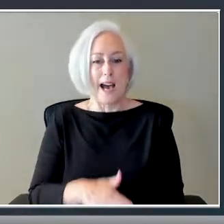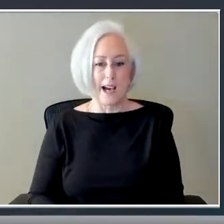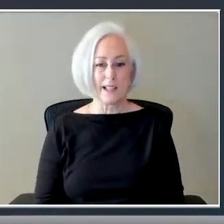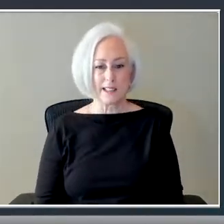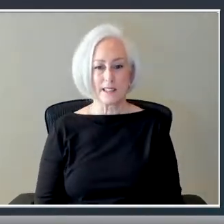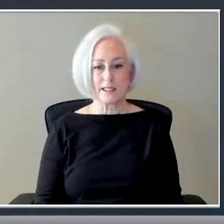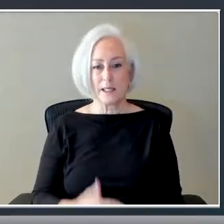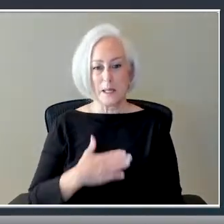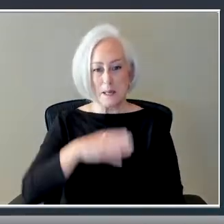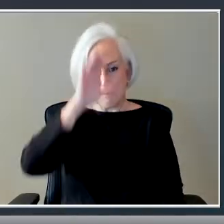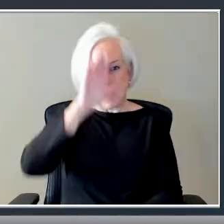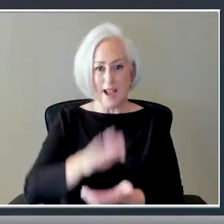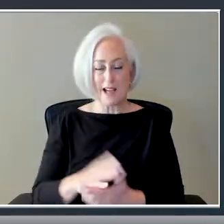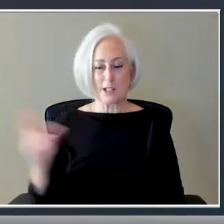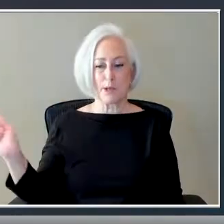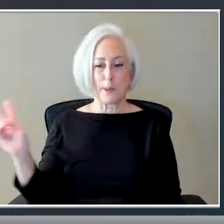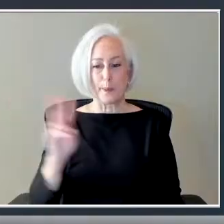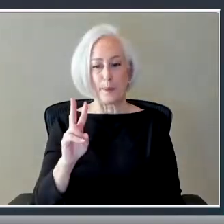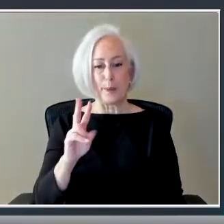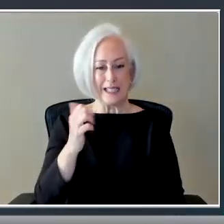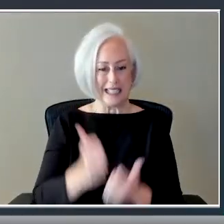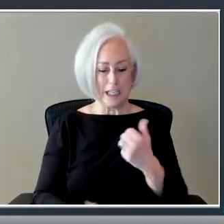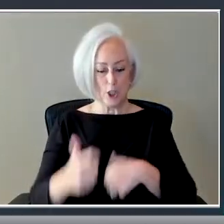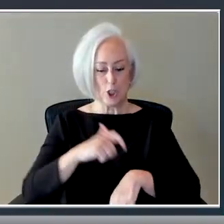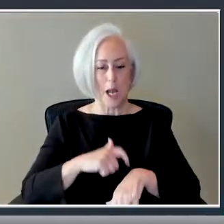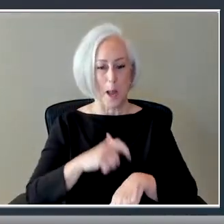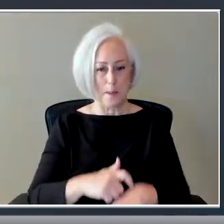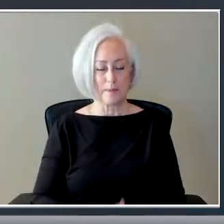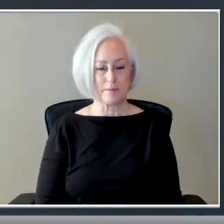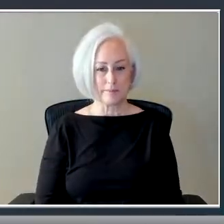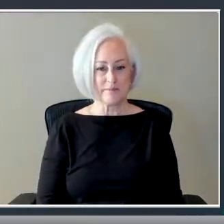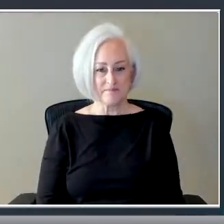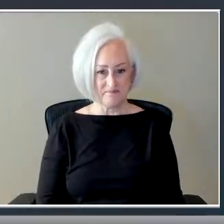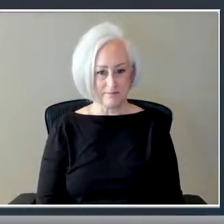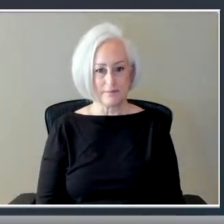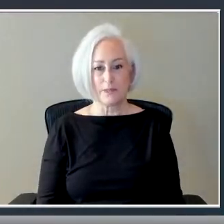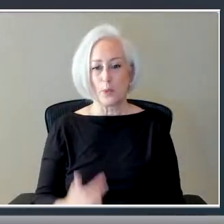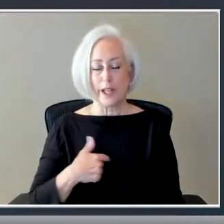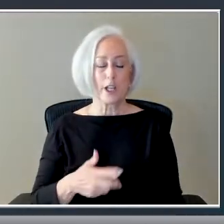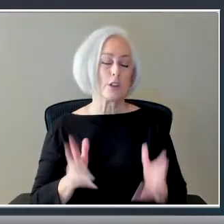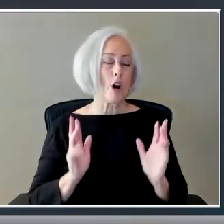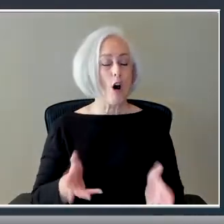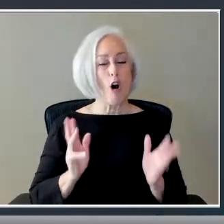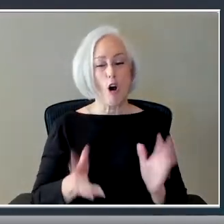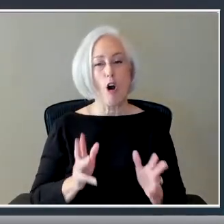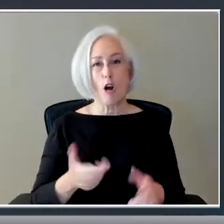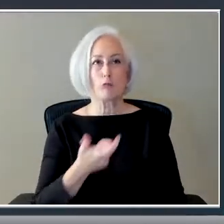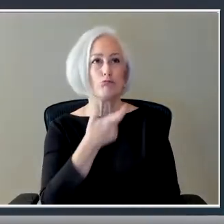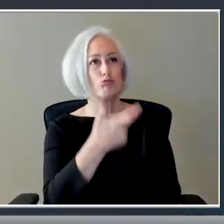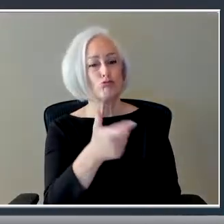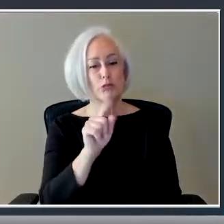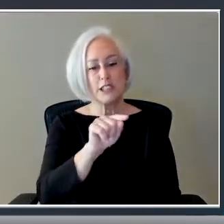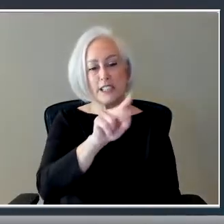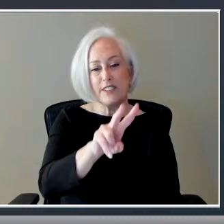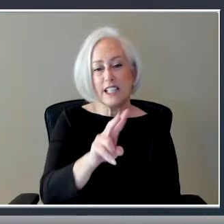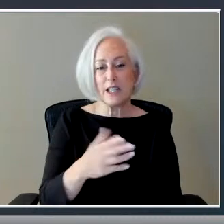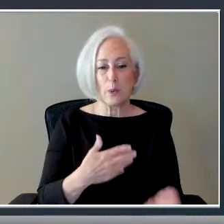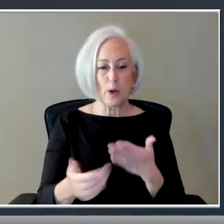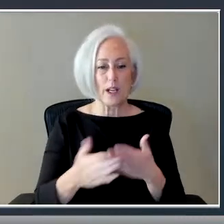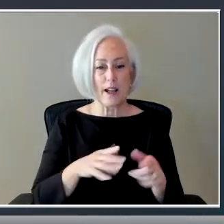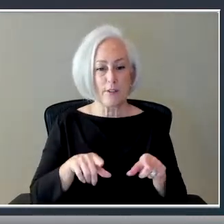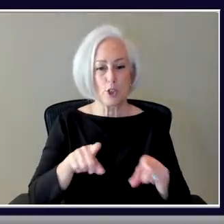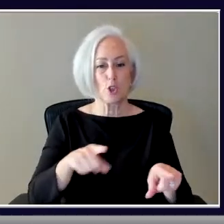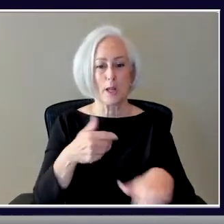My husband went with me every single time. And so we were able to talk, or watch TV or do anything like that during the